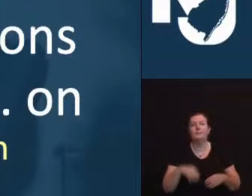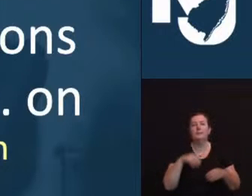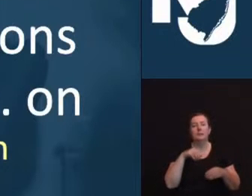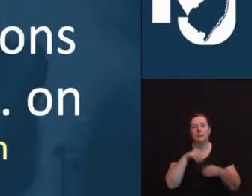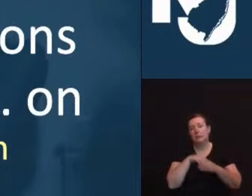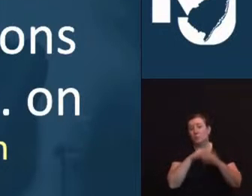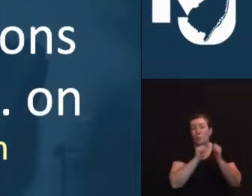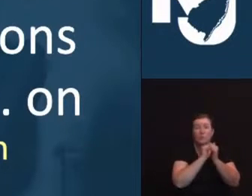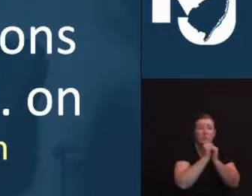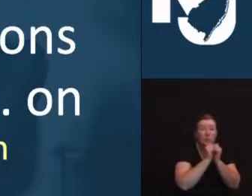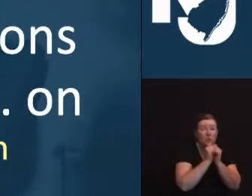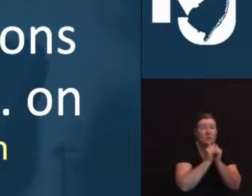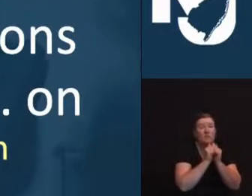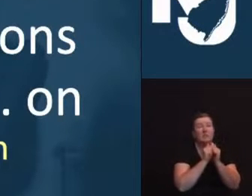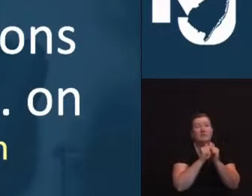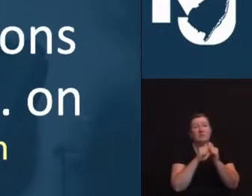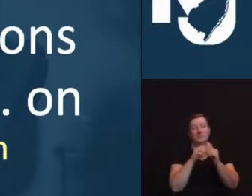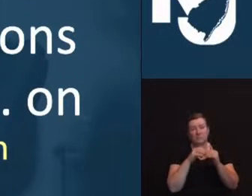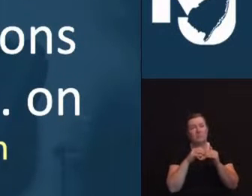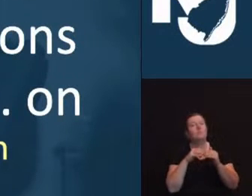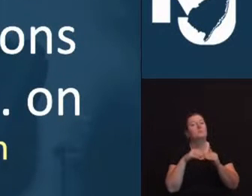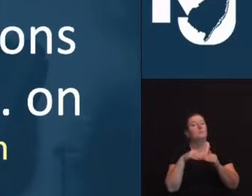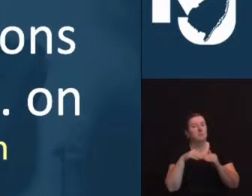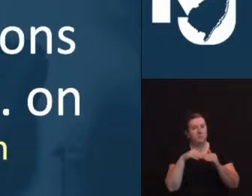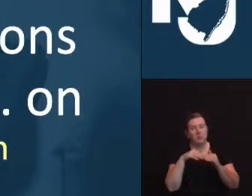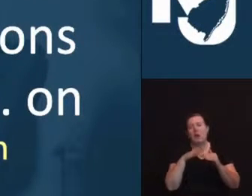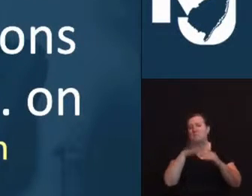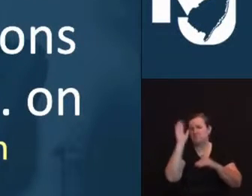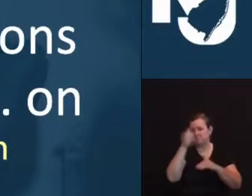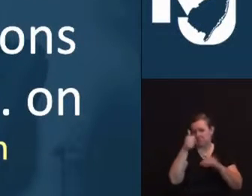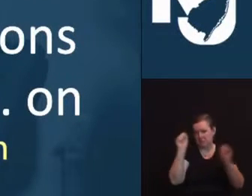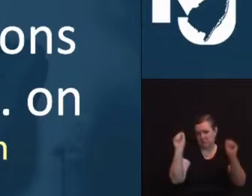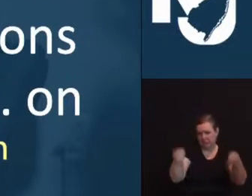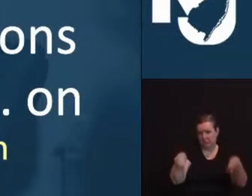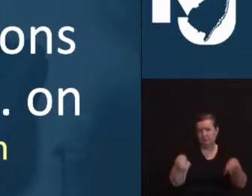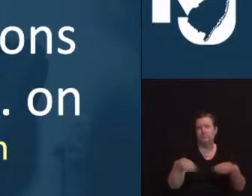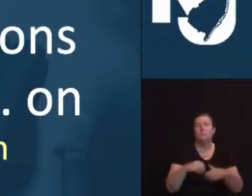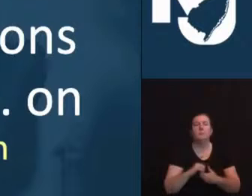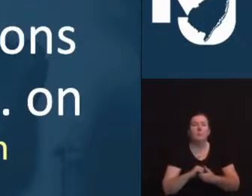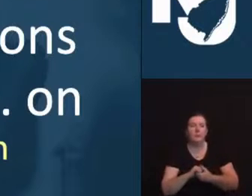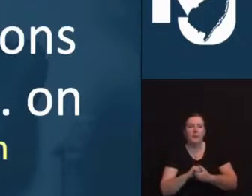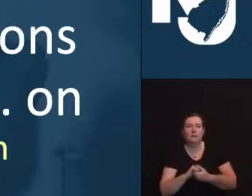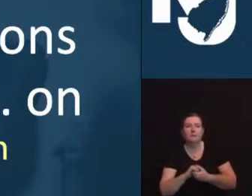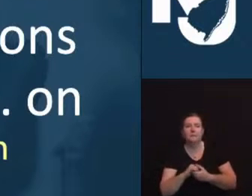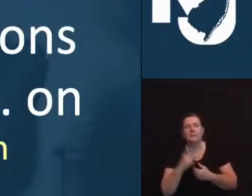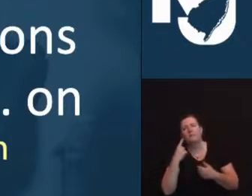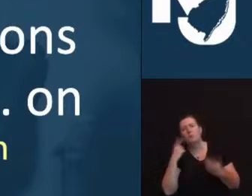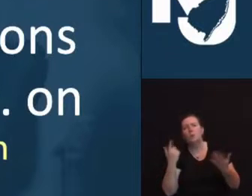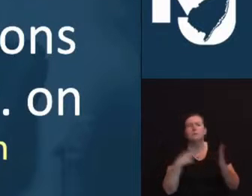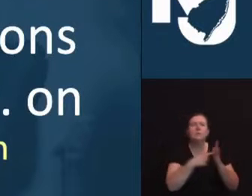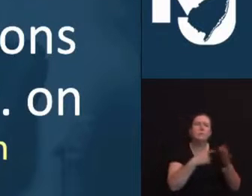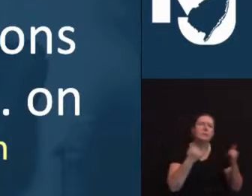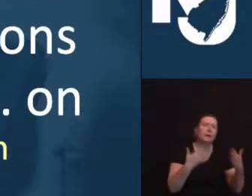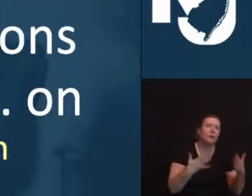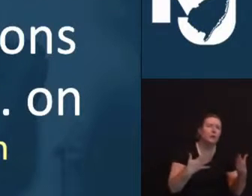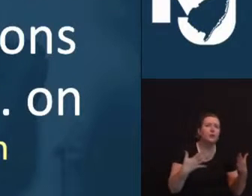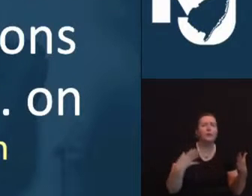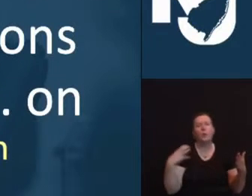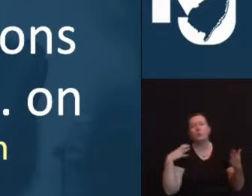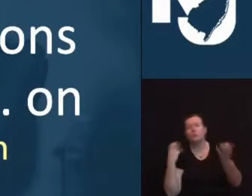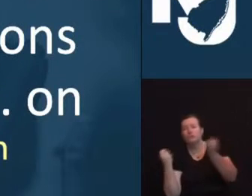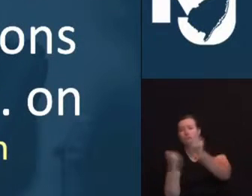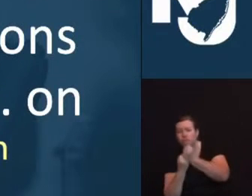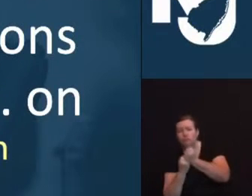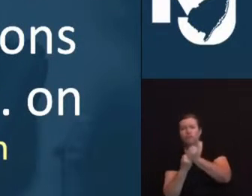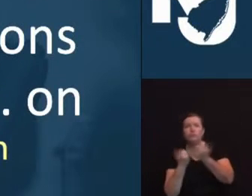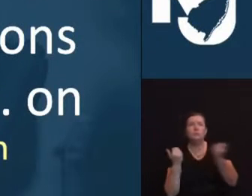only for individuals necessary for the practice or competition, such as players, coaches, and referees. In most cases